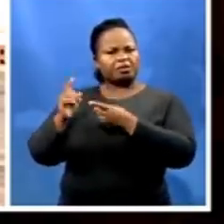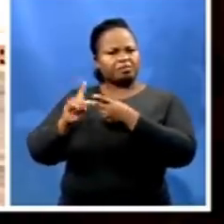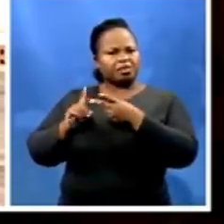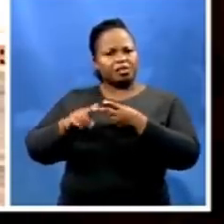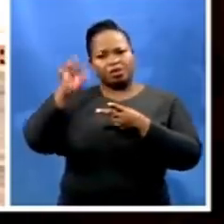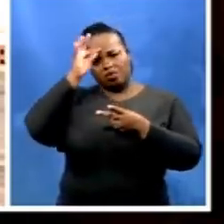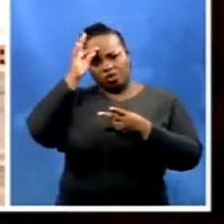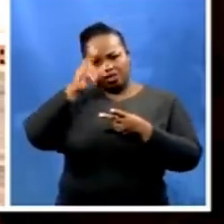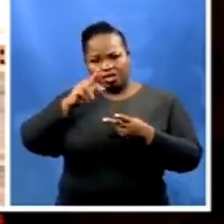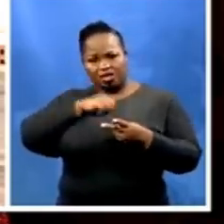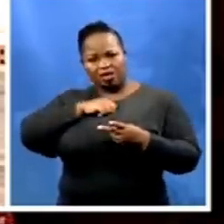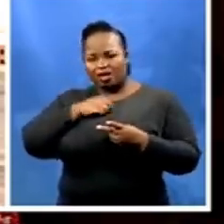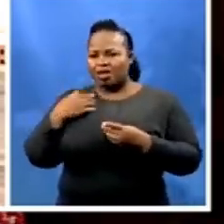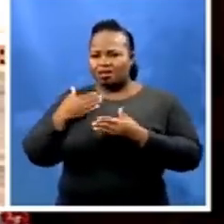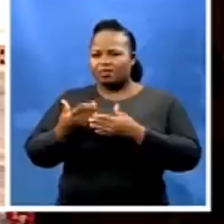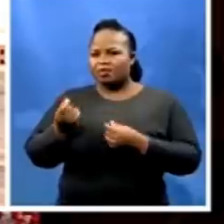matter?